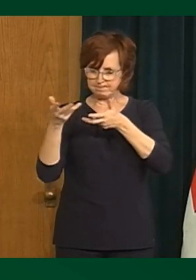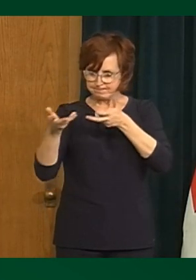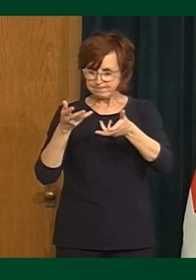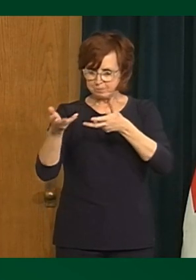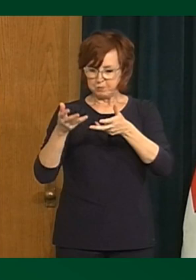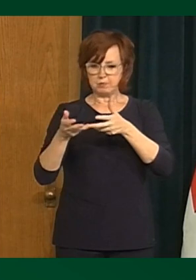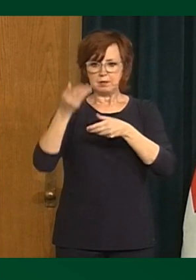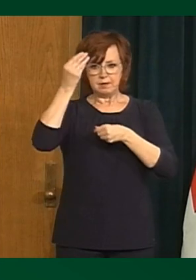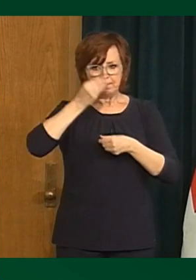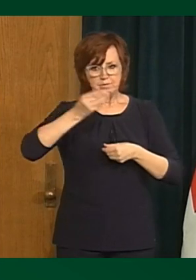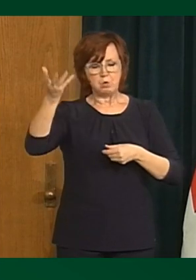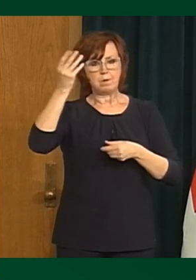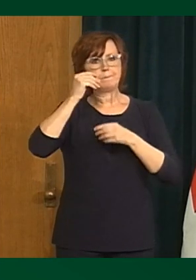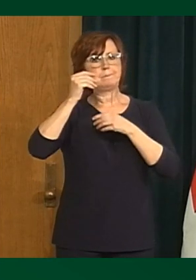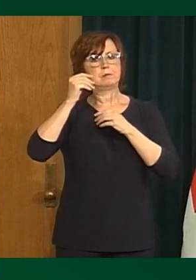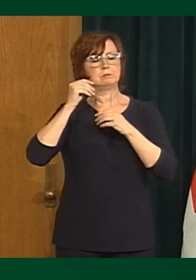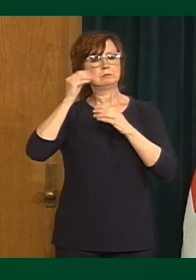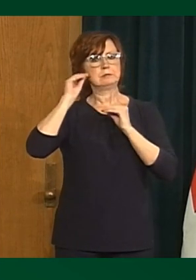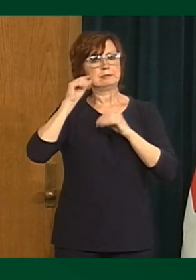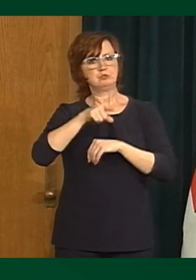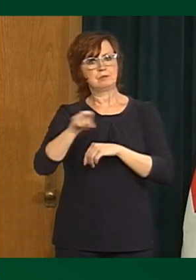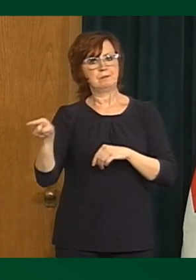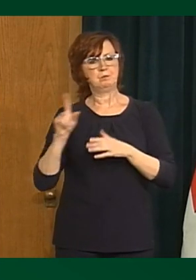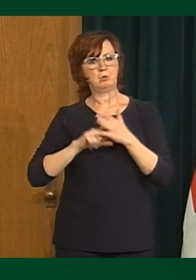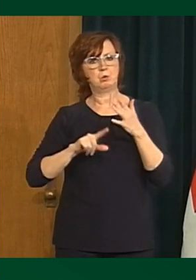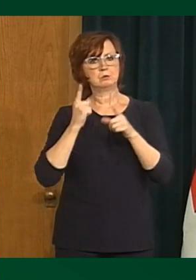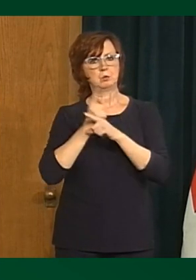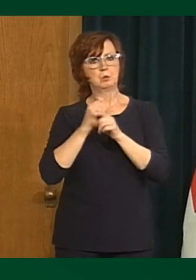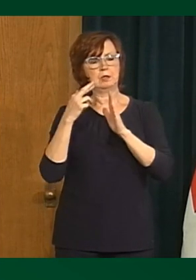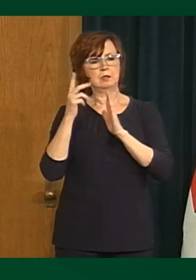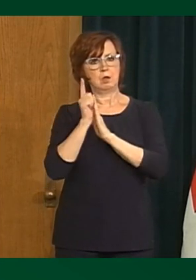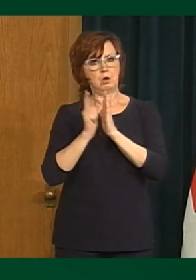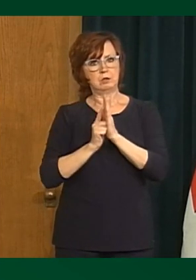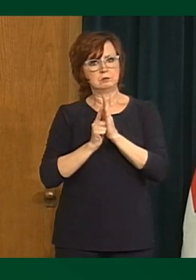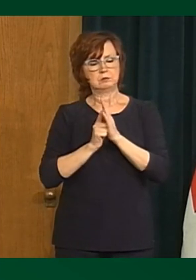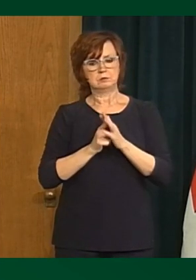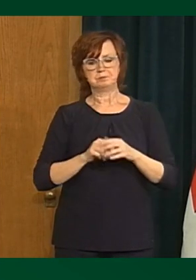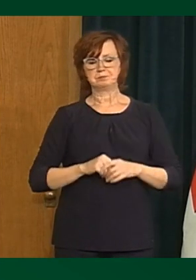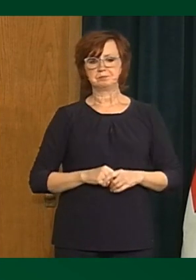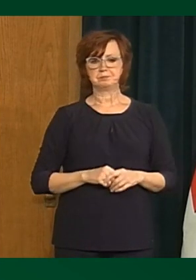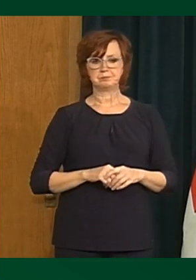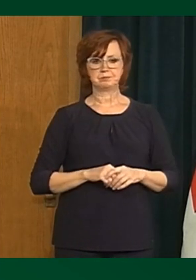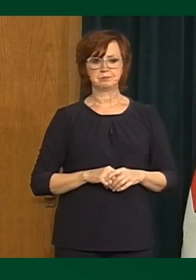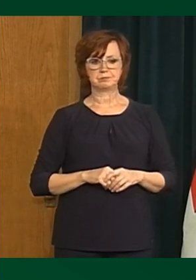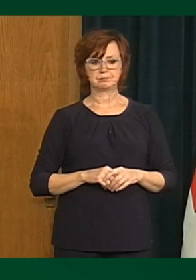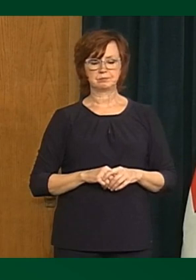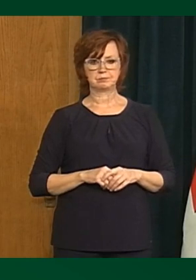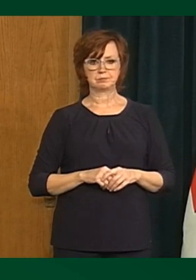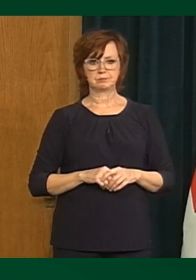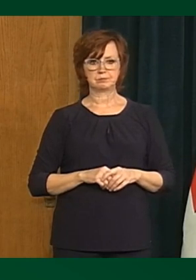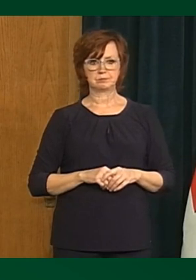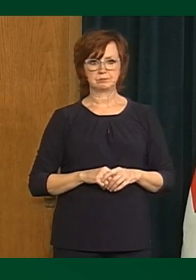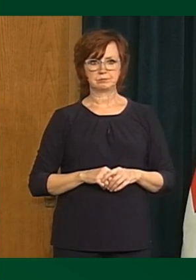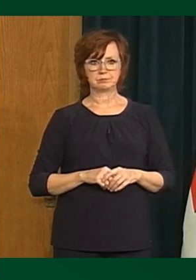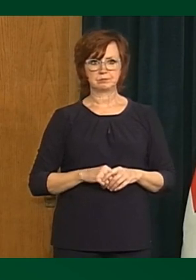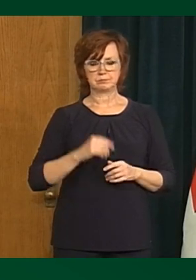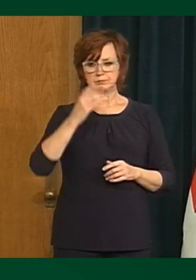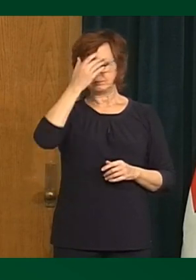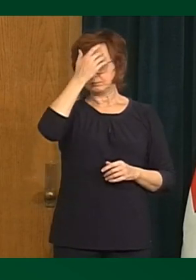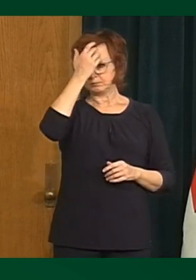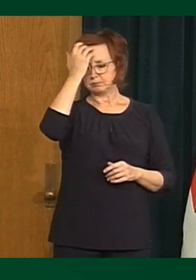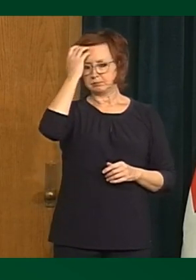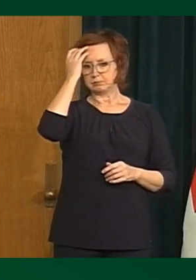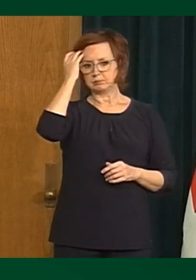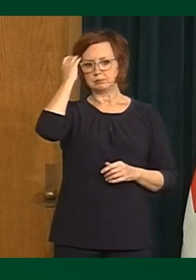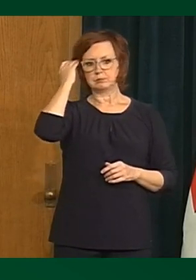on ensuring they are aware of what the public health orders are, and then second, if it is something that does wish to continue, that